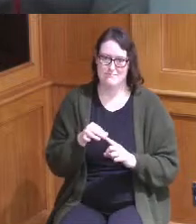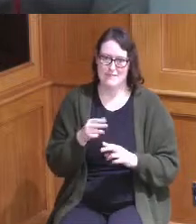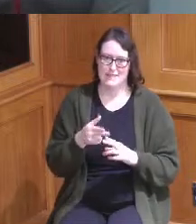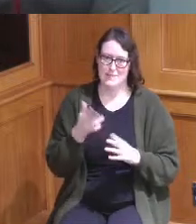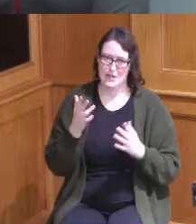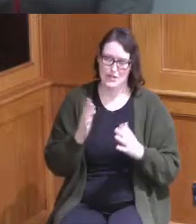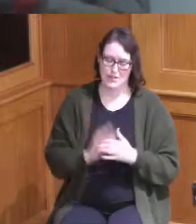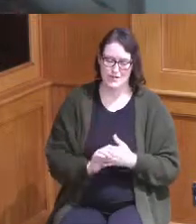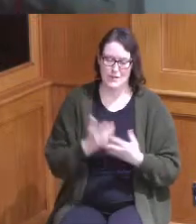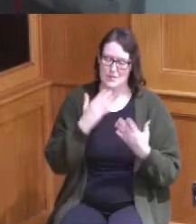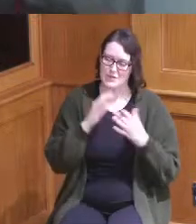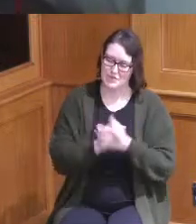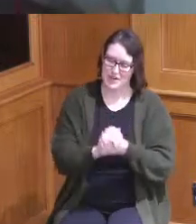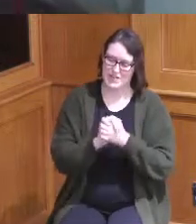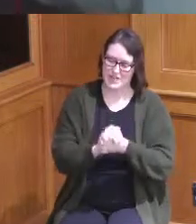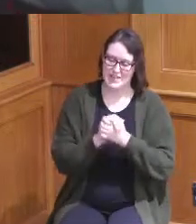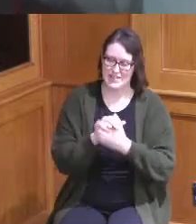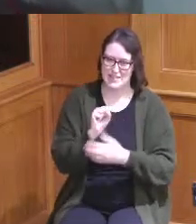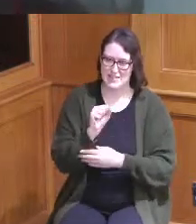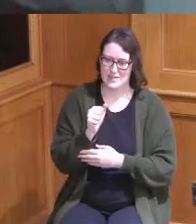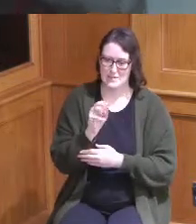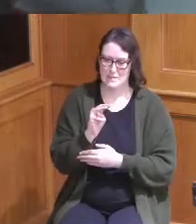Simonica.